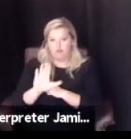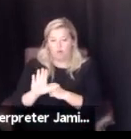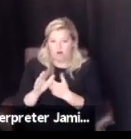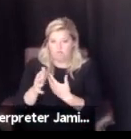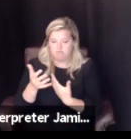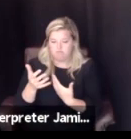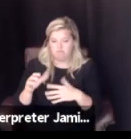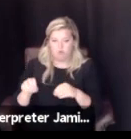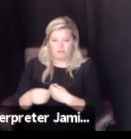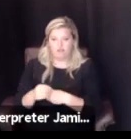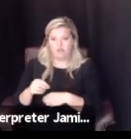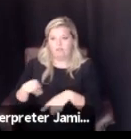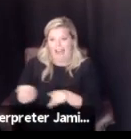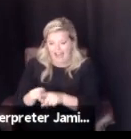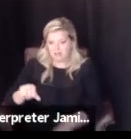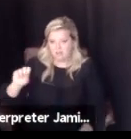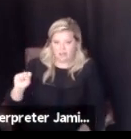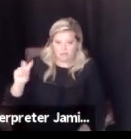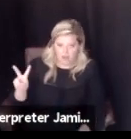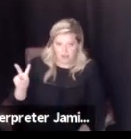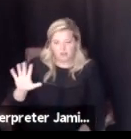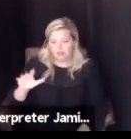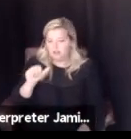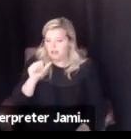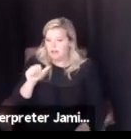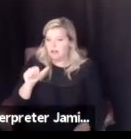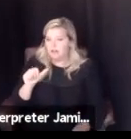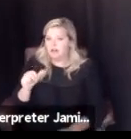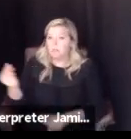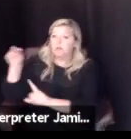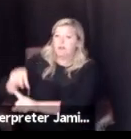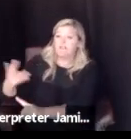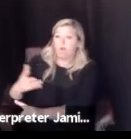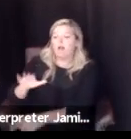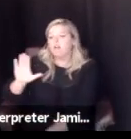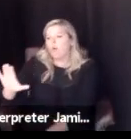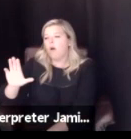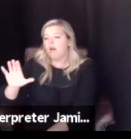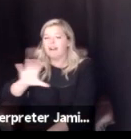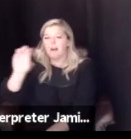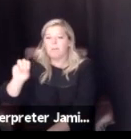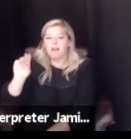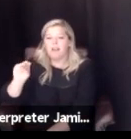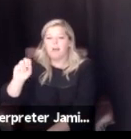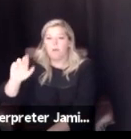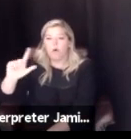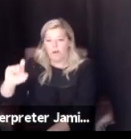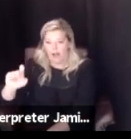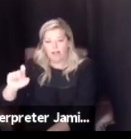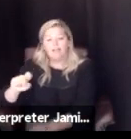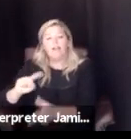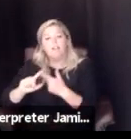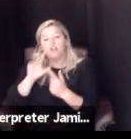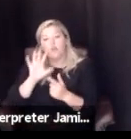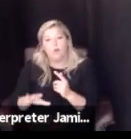that's what they're looking for. Take it from the perspective of how's your morale, really? And you're gonna find out some of that before